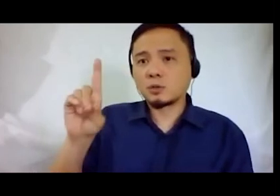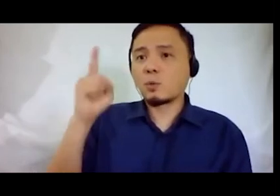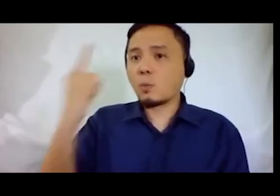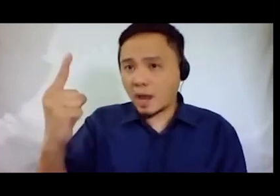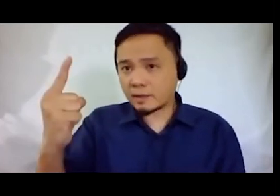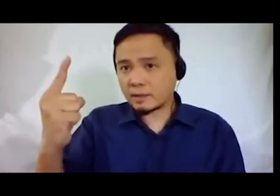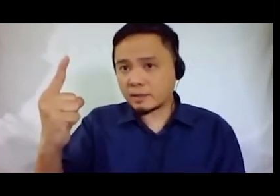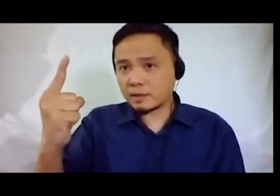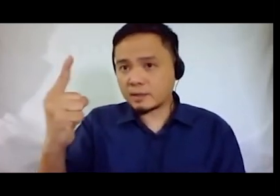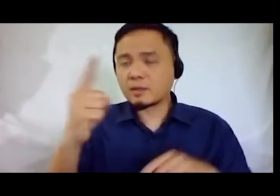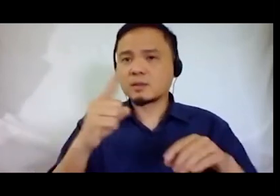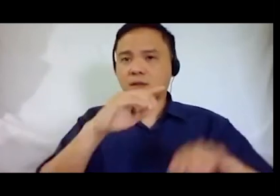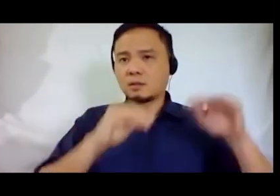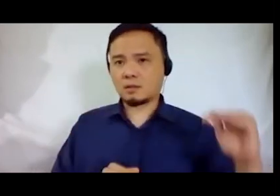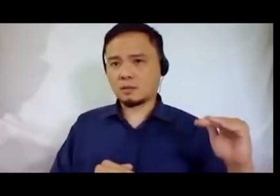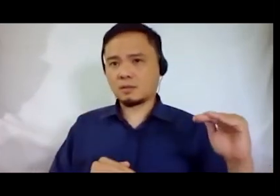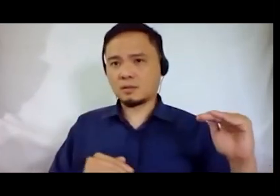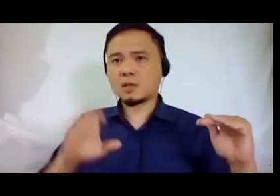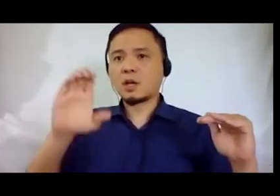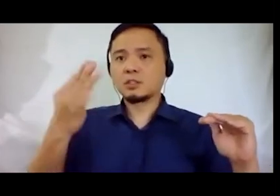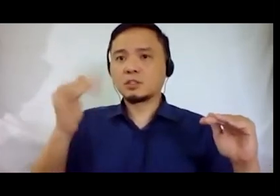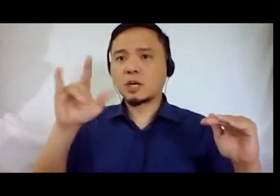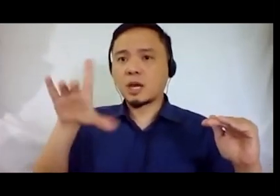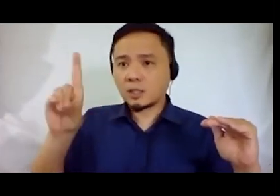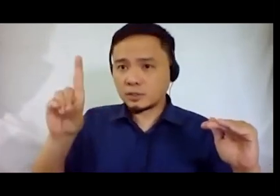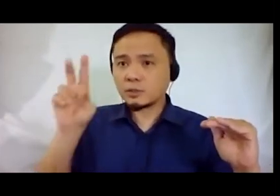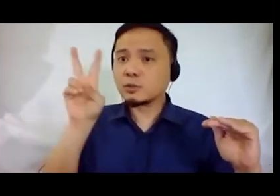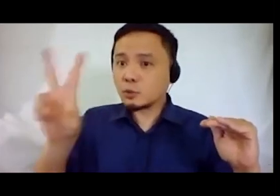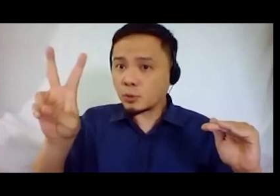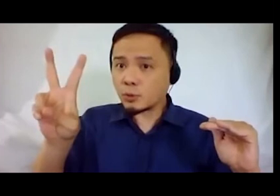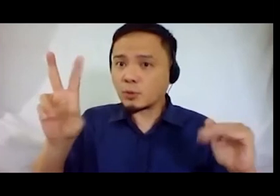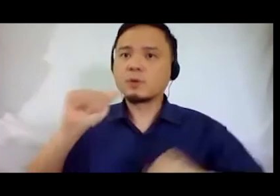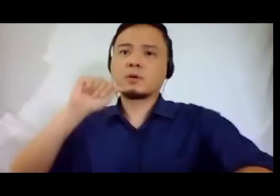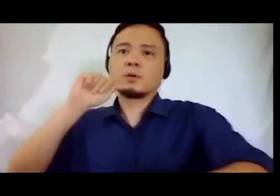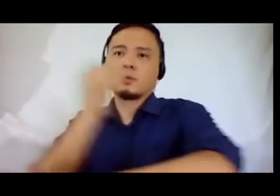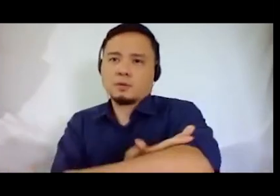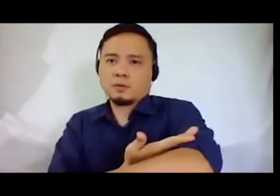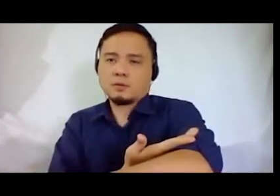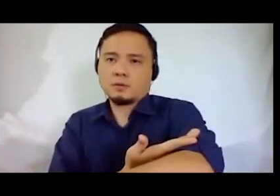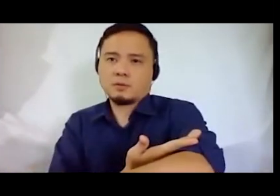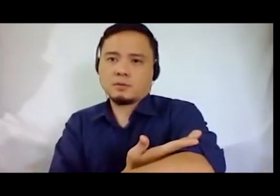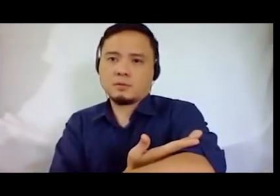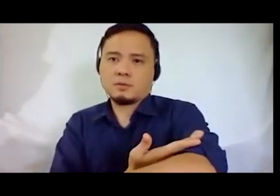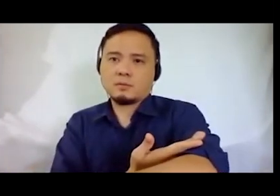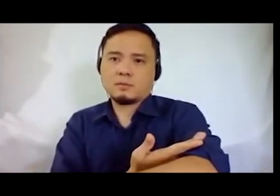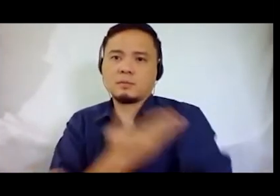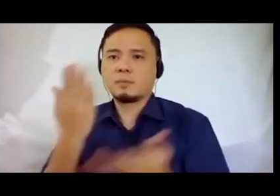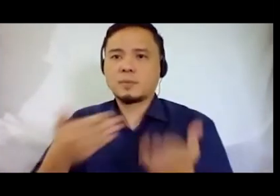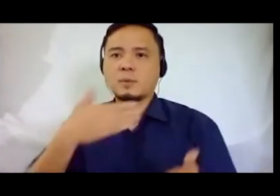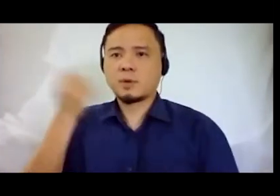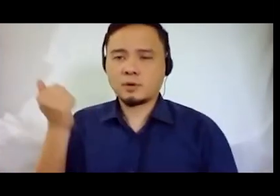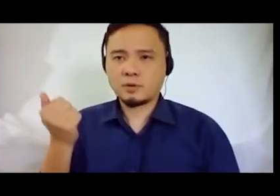Or if you translate it son slash daughter, that may be a better